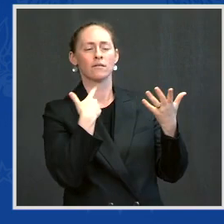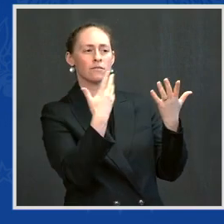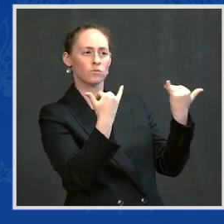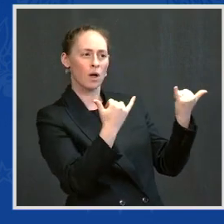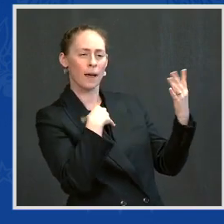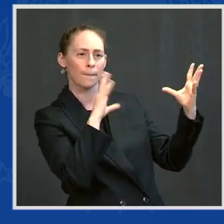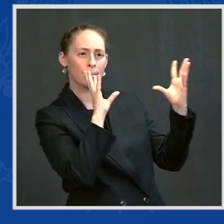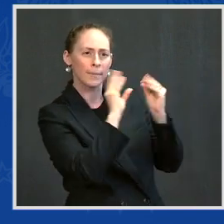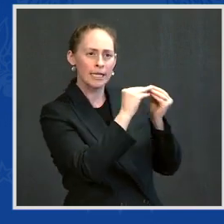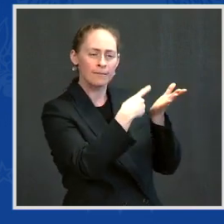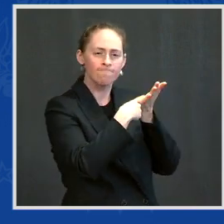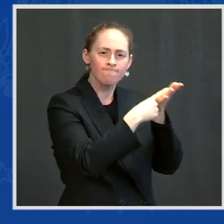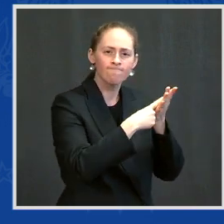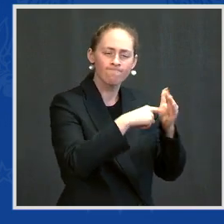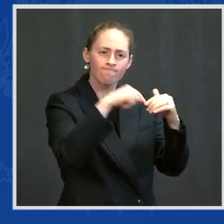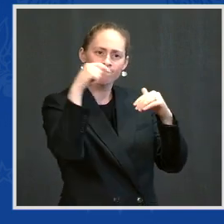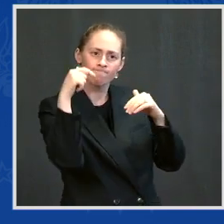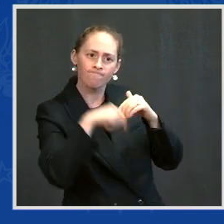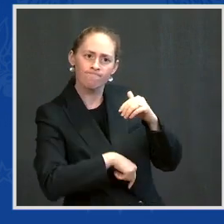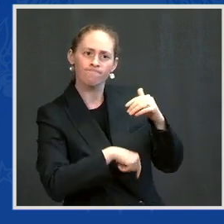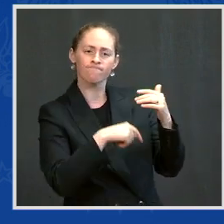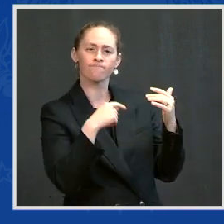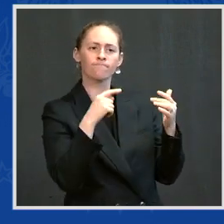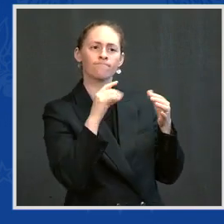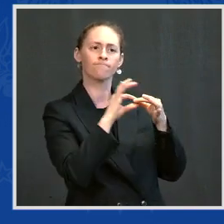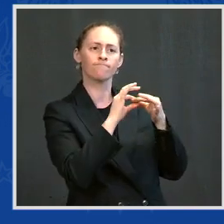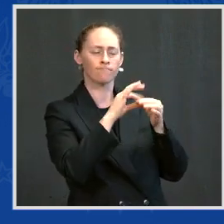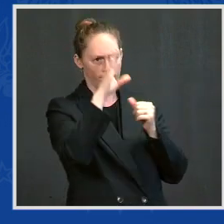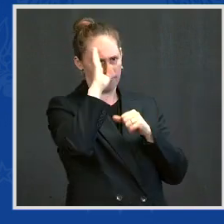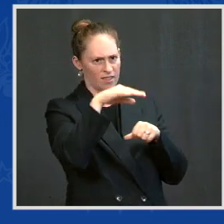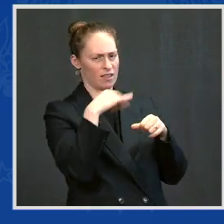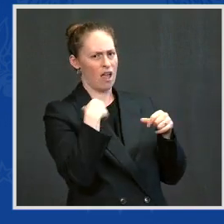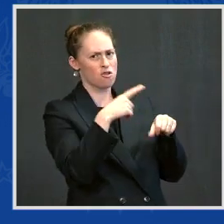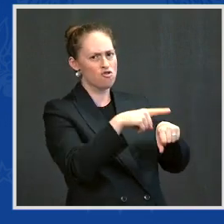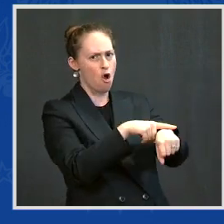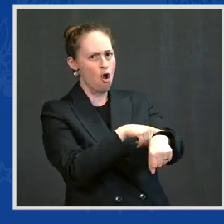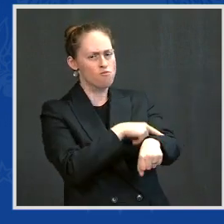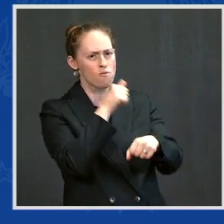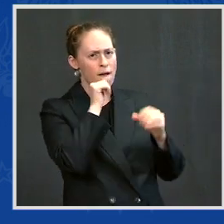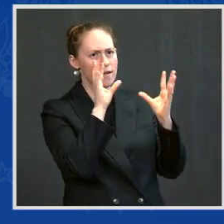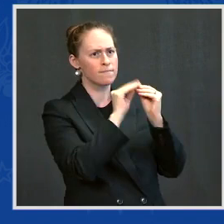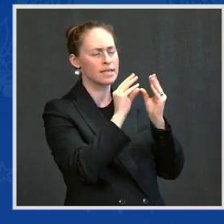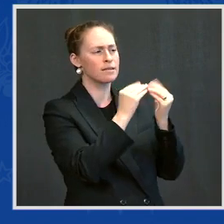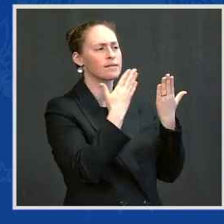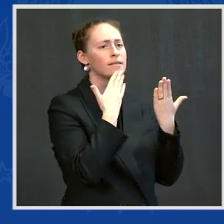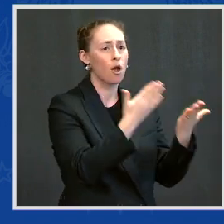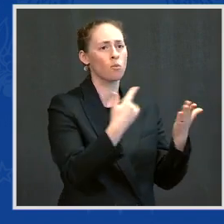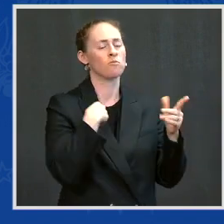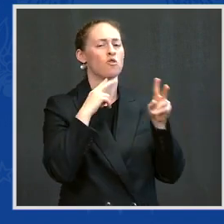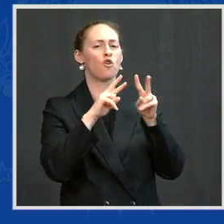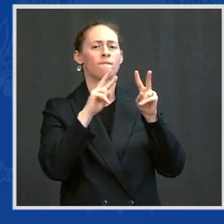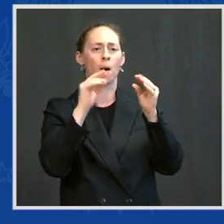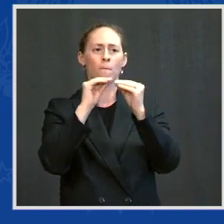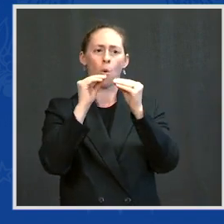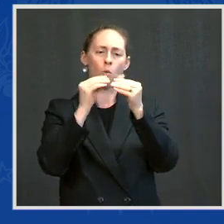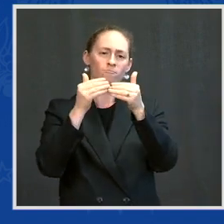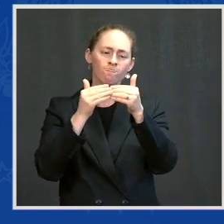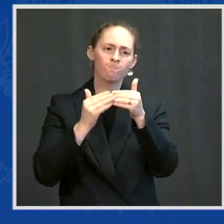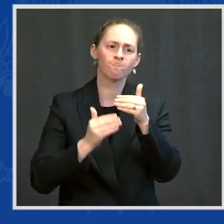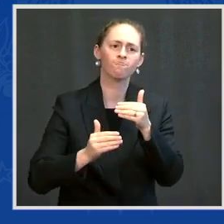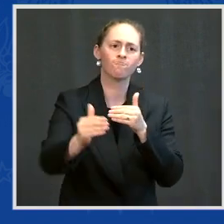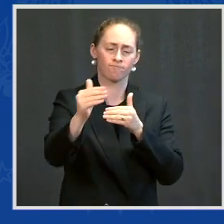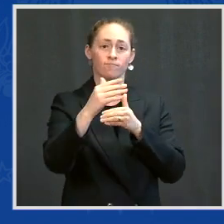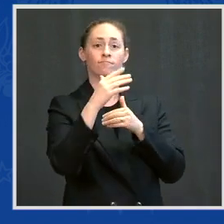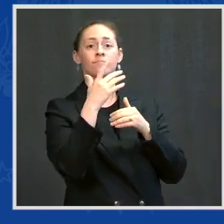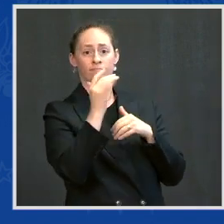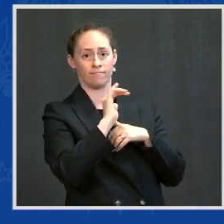long private meeting. I appreciated that a great deal. And I'm looking forward to working closely with you and your team as we expand